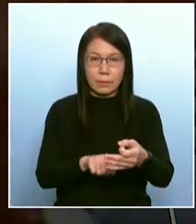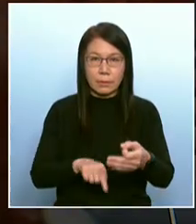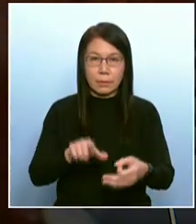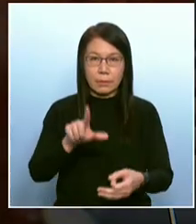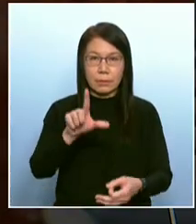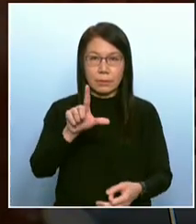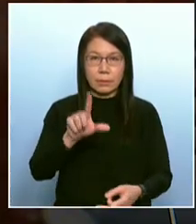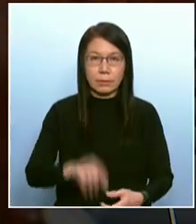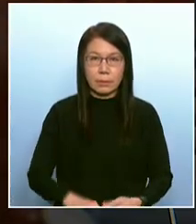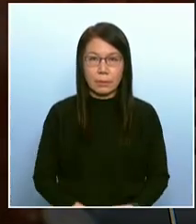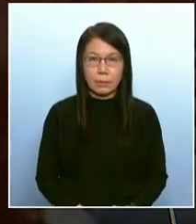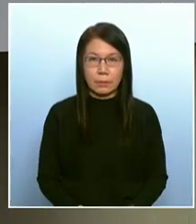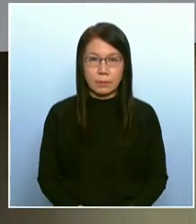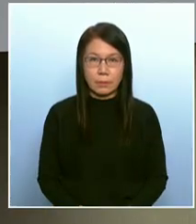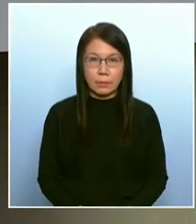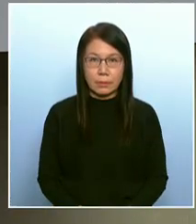Starry Lee.